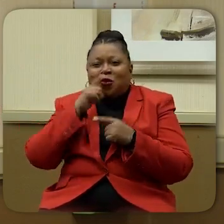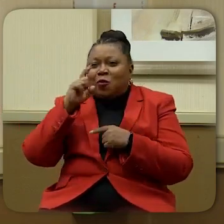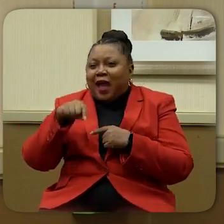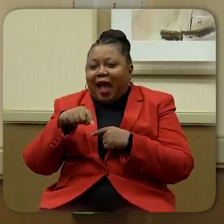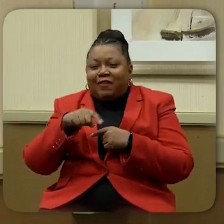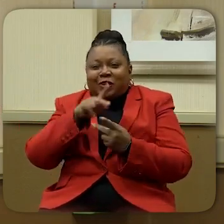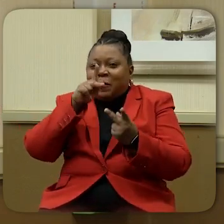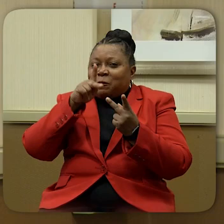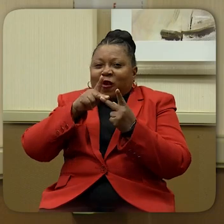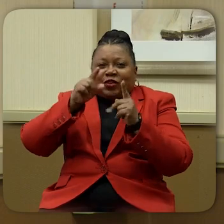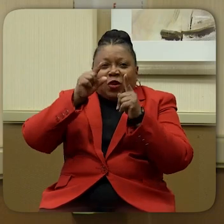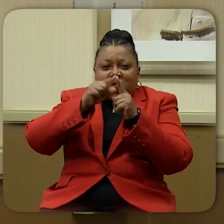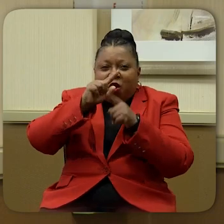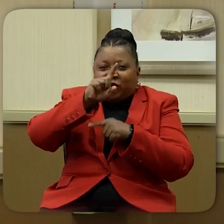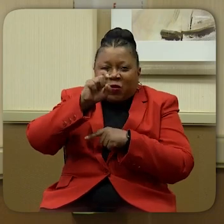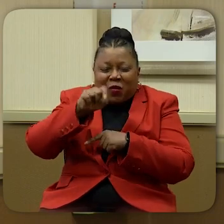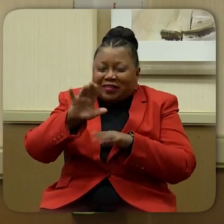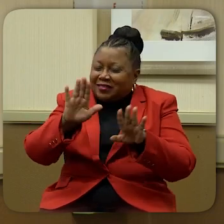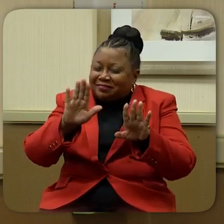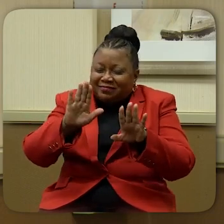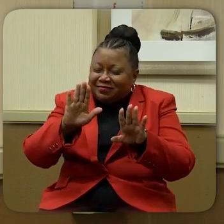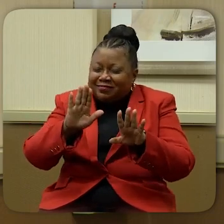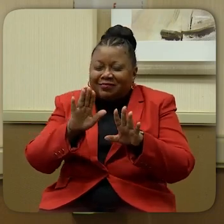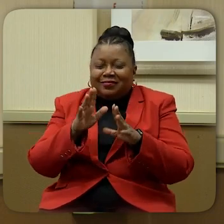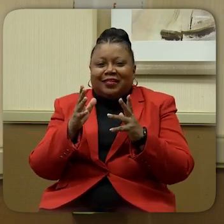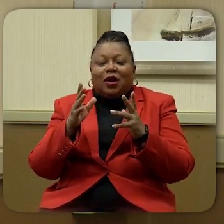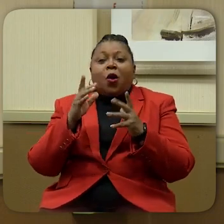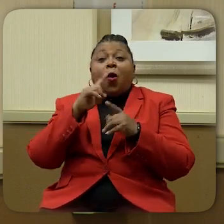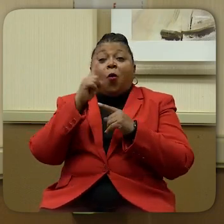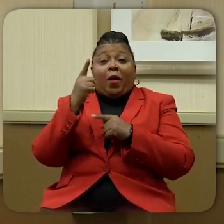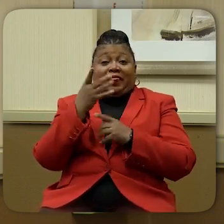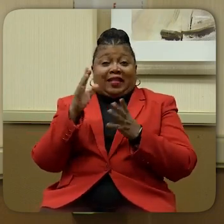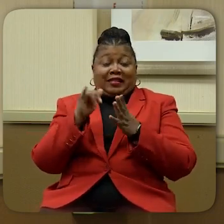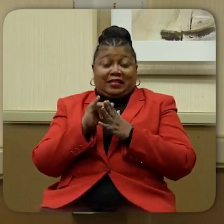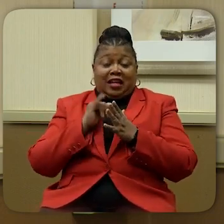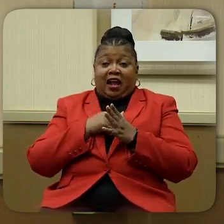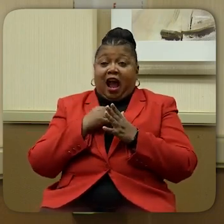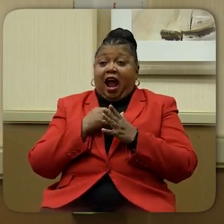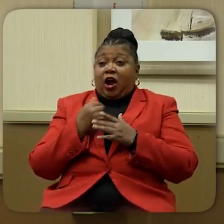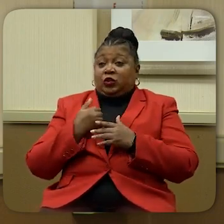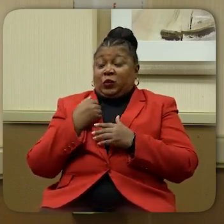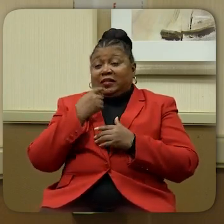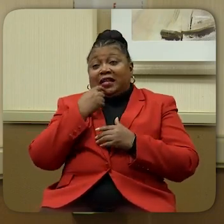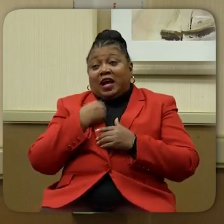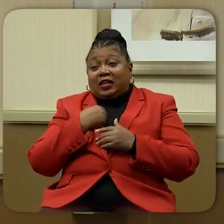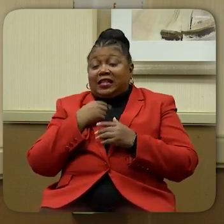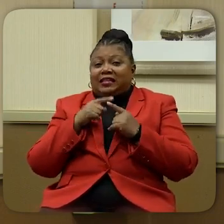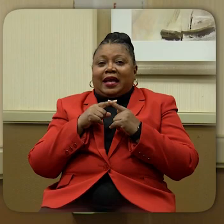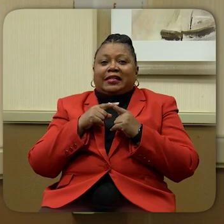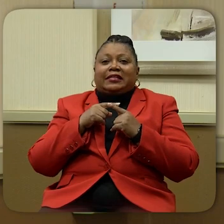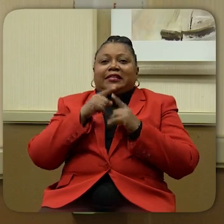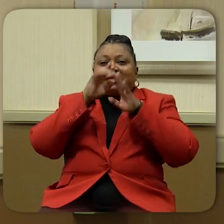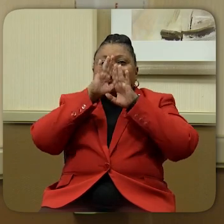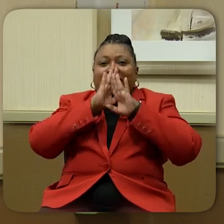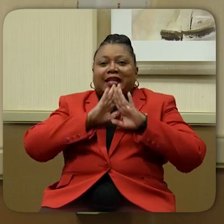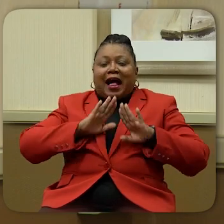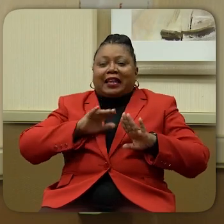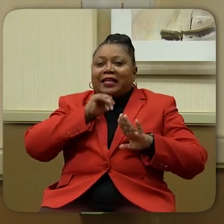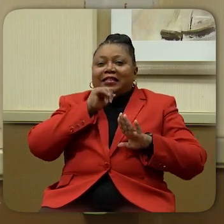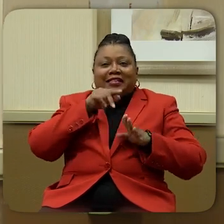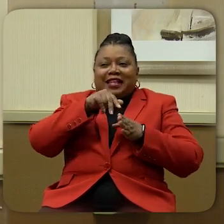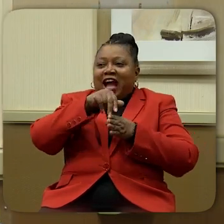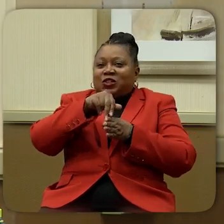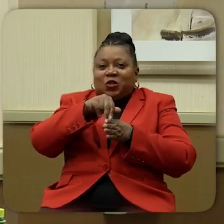have to perfectly word your question. One of the things that our youth say is that silence isn't